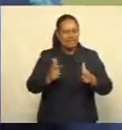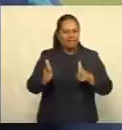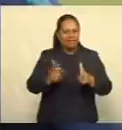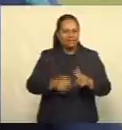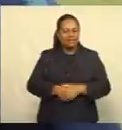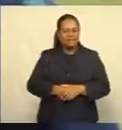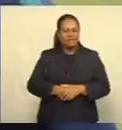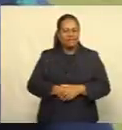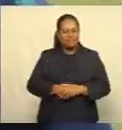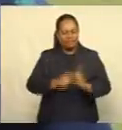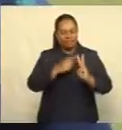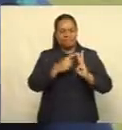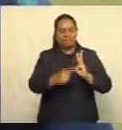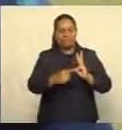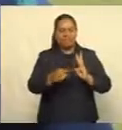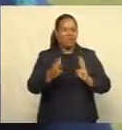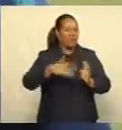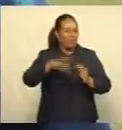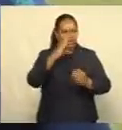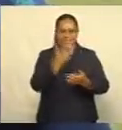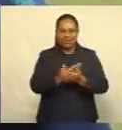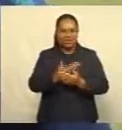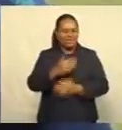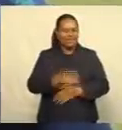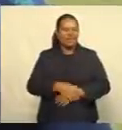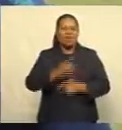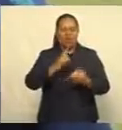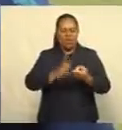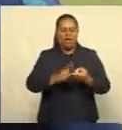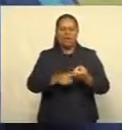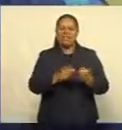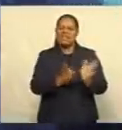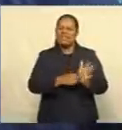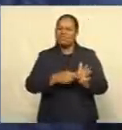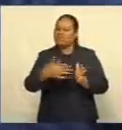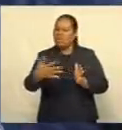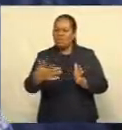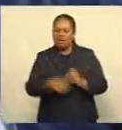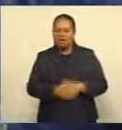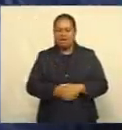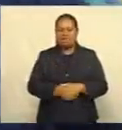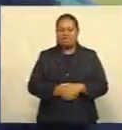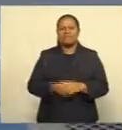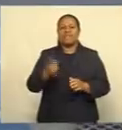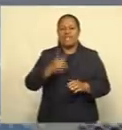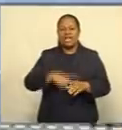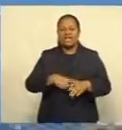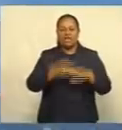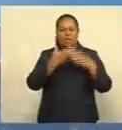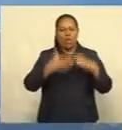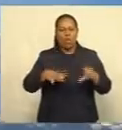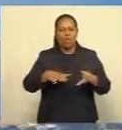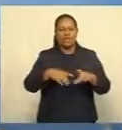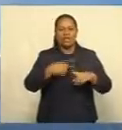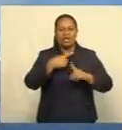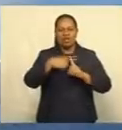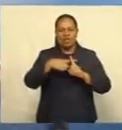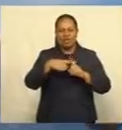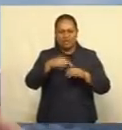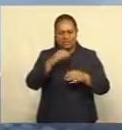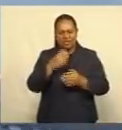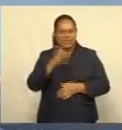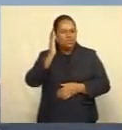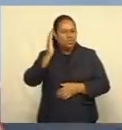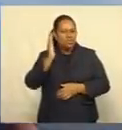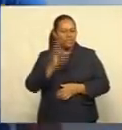school students. 1 in New Sawa and 2 in Holy Cross. FBC Sports met 2